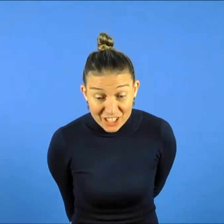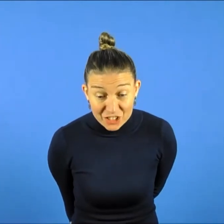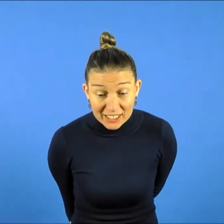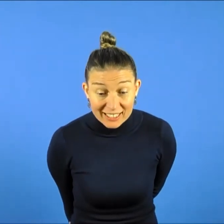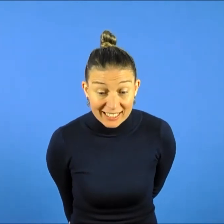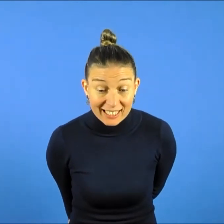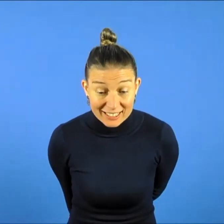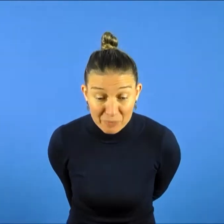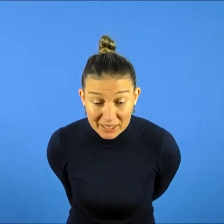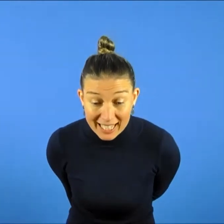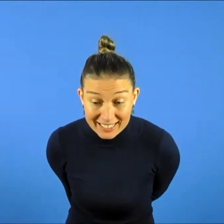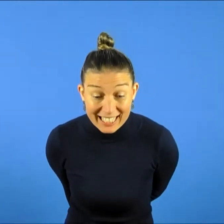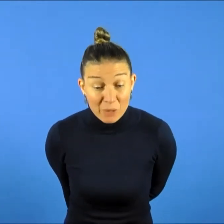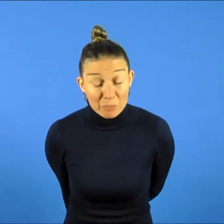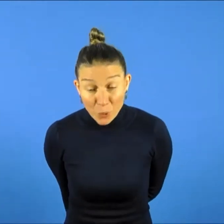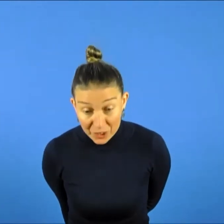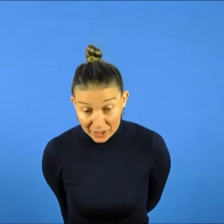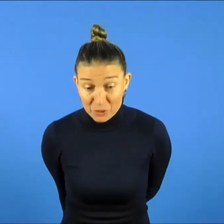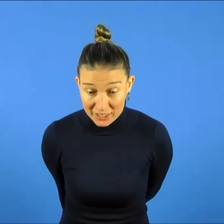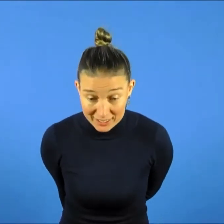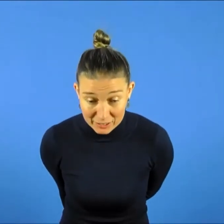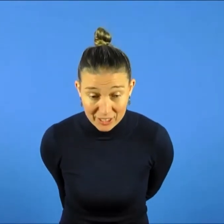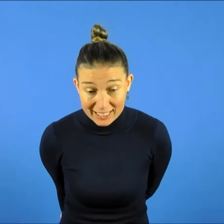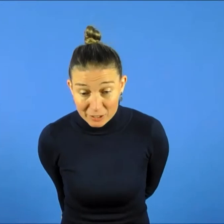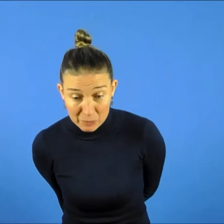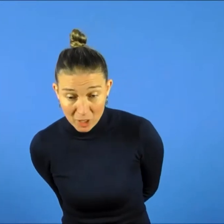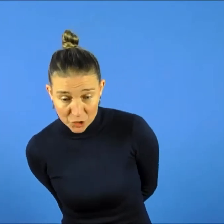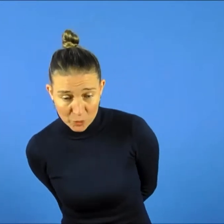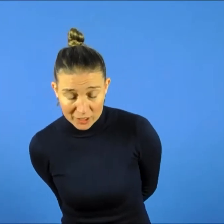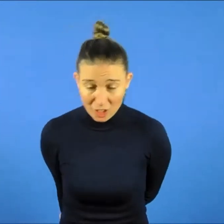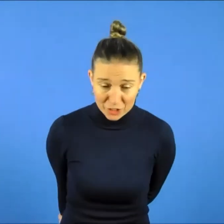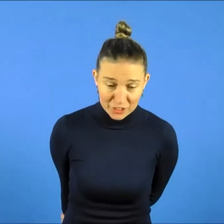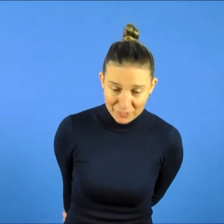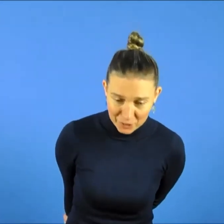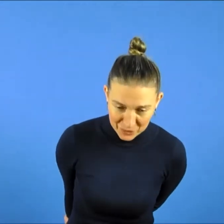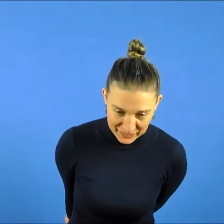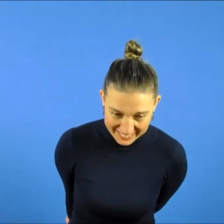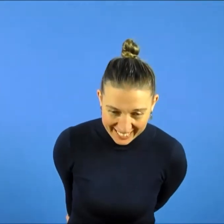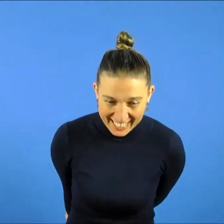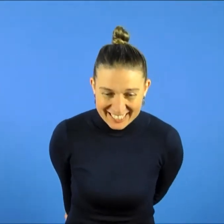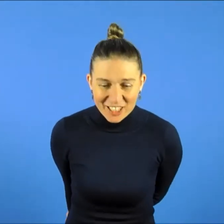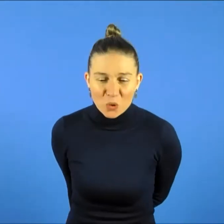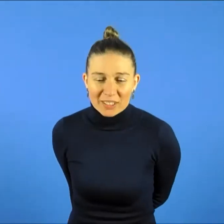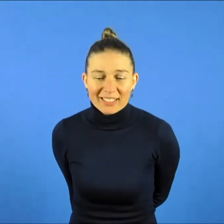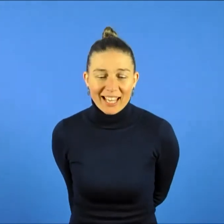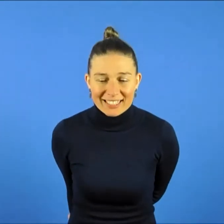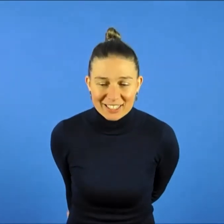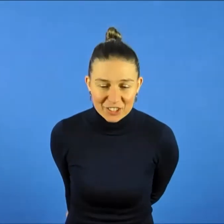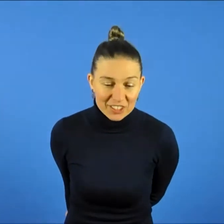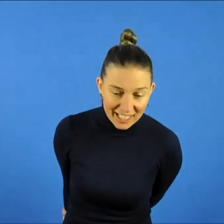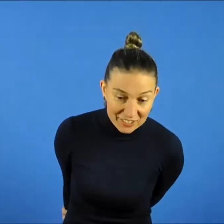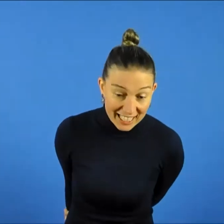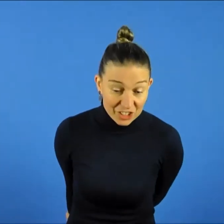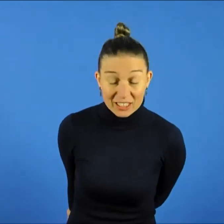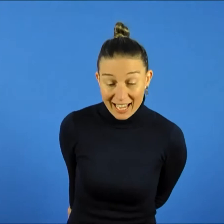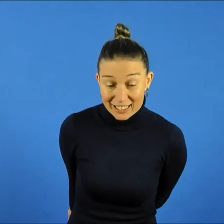it's actually something that both communities need. The hearing people also want to talk to the deaf community. It's not only access to